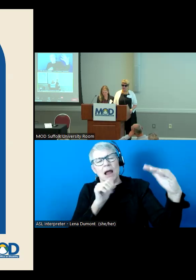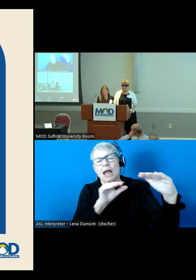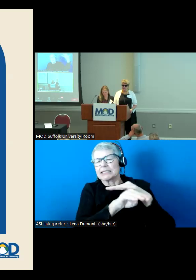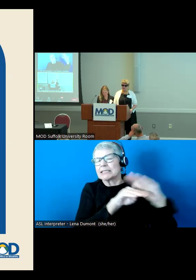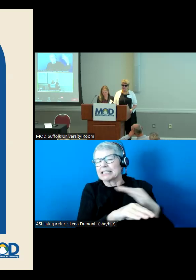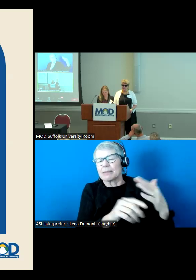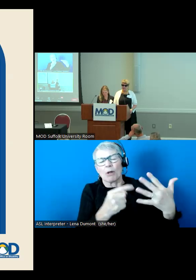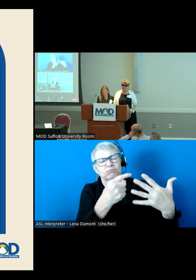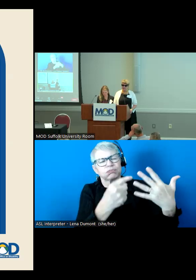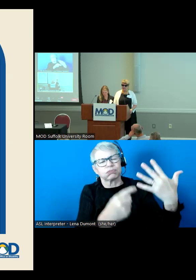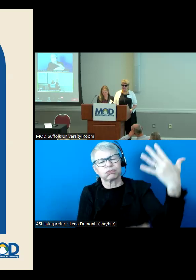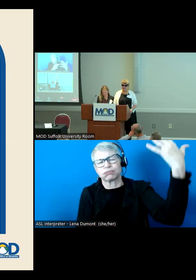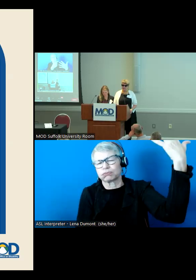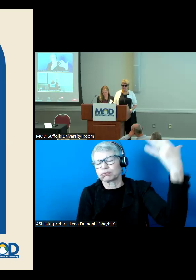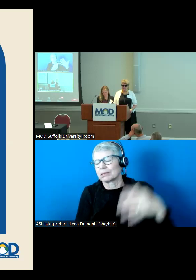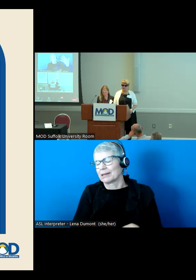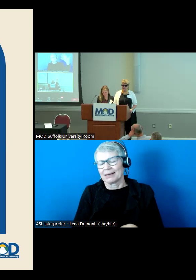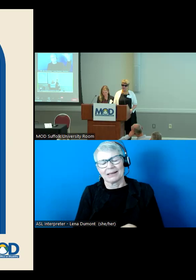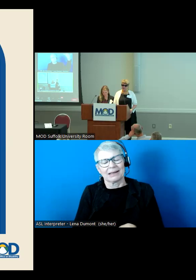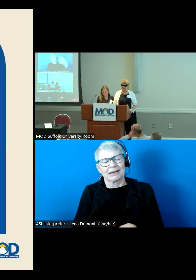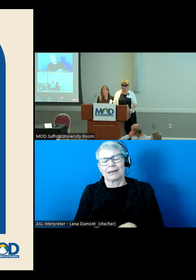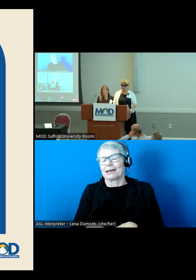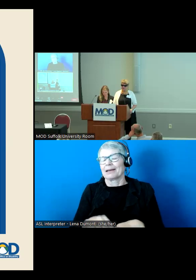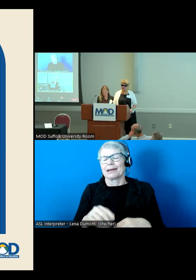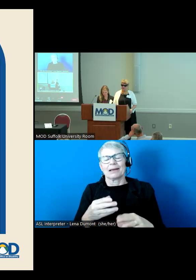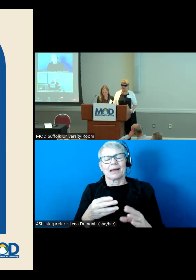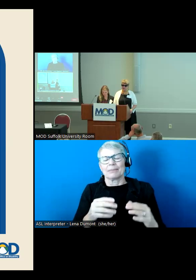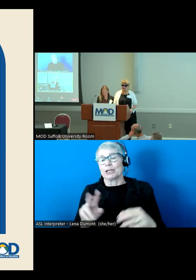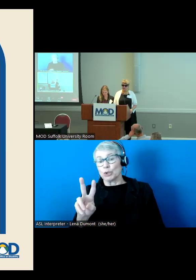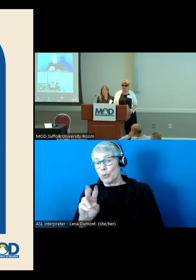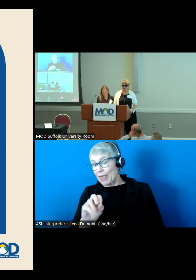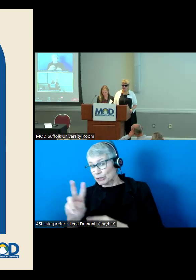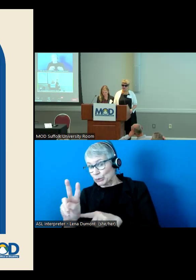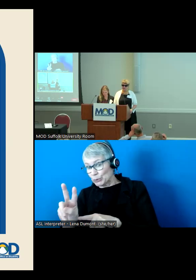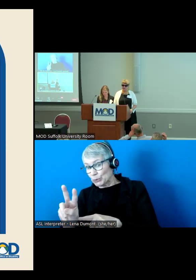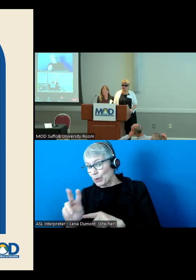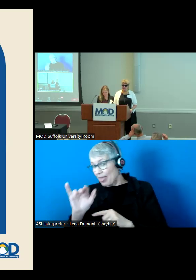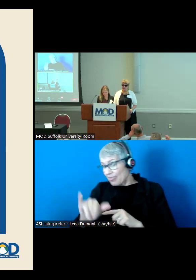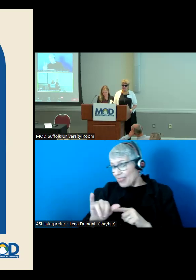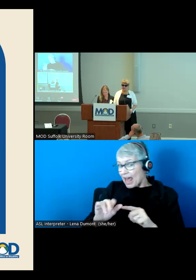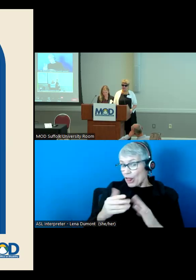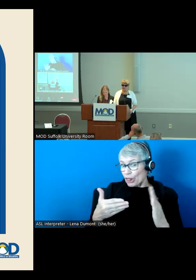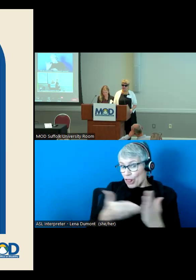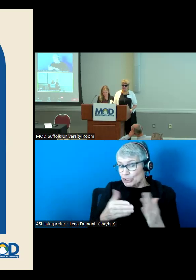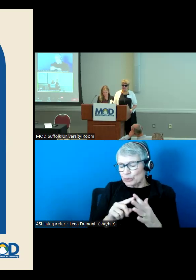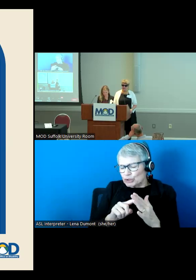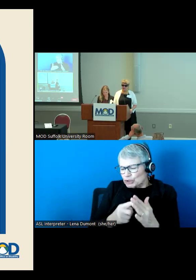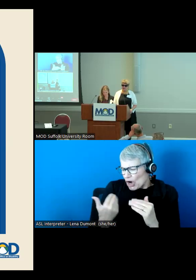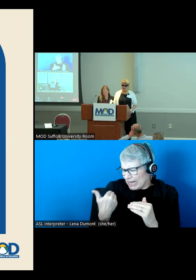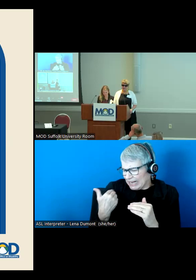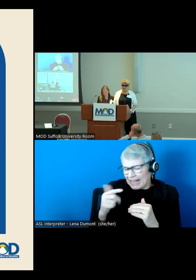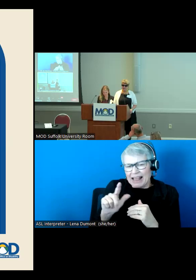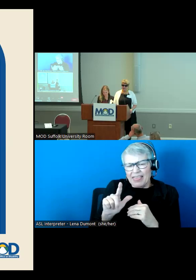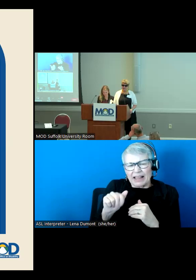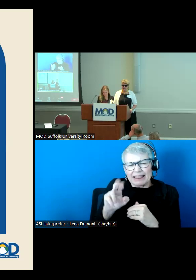features of the T. There was, you know, prior even, and they began the lawsuit in 1990s, late 1990s. But,